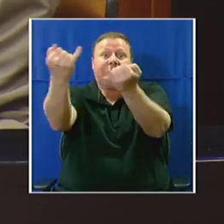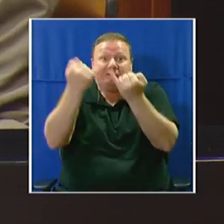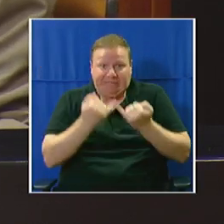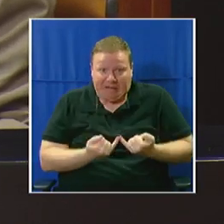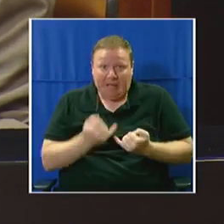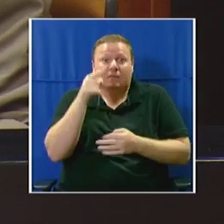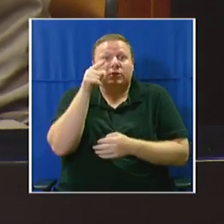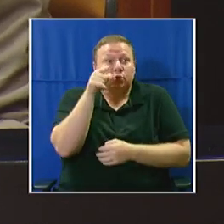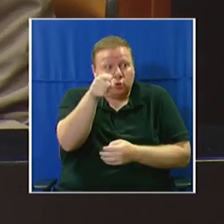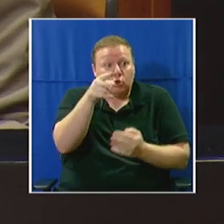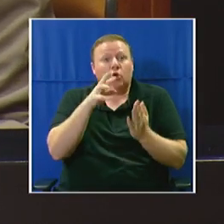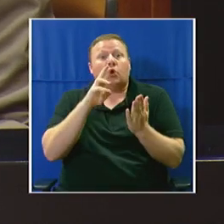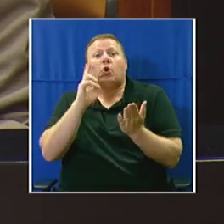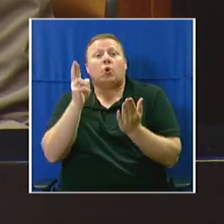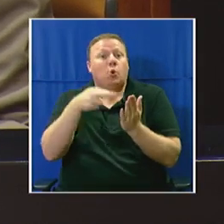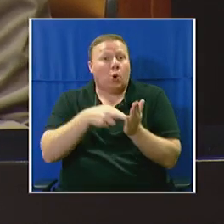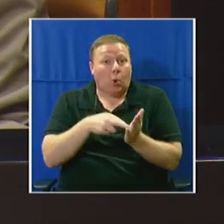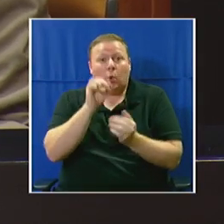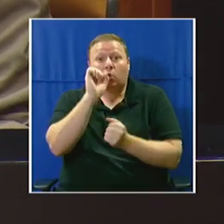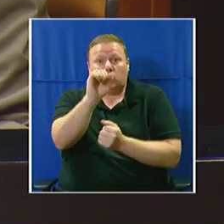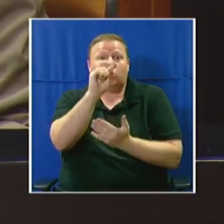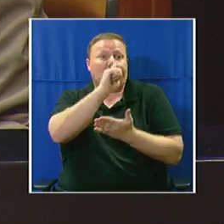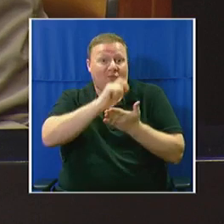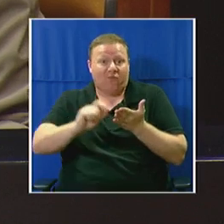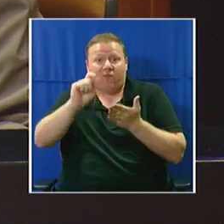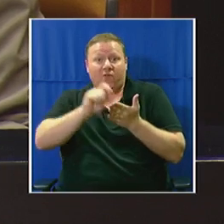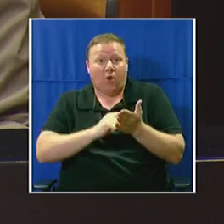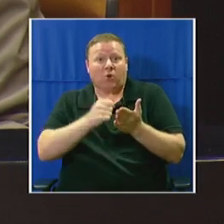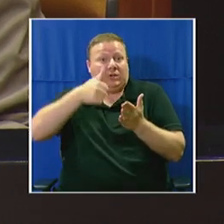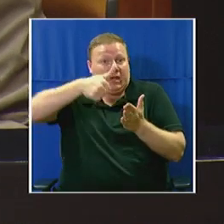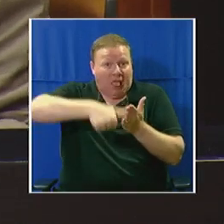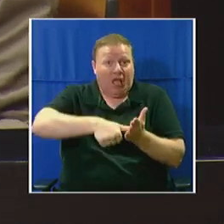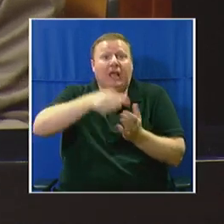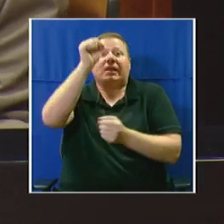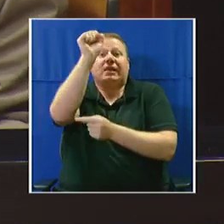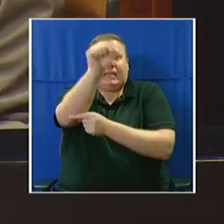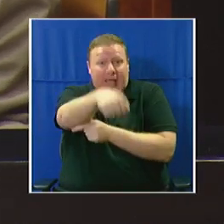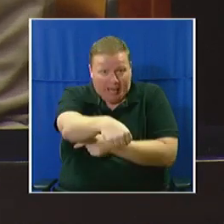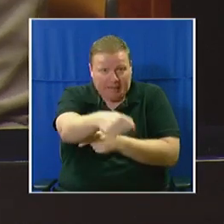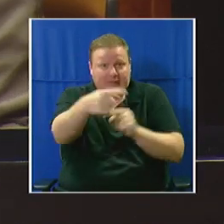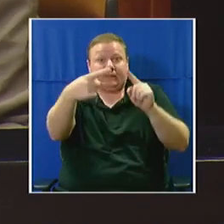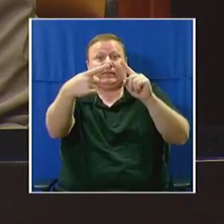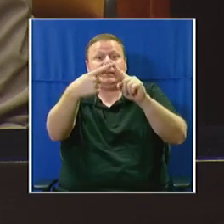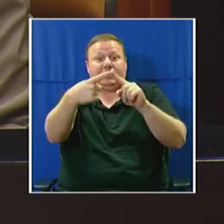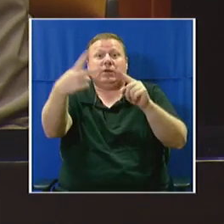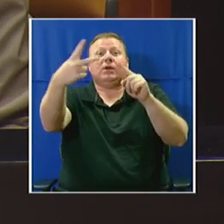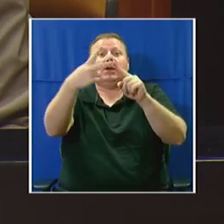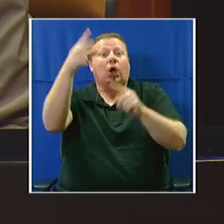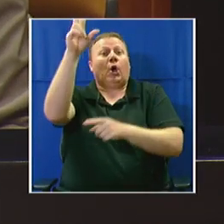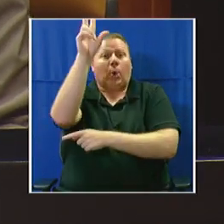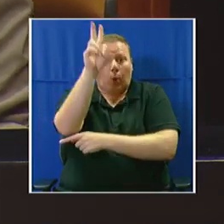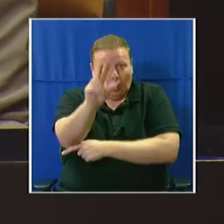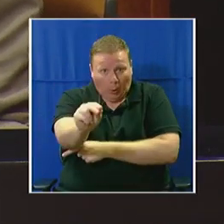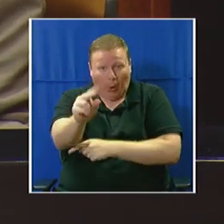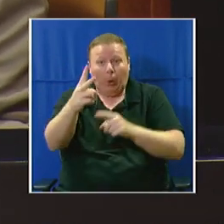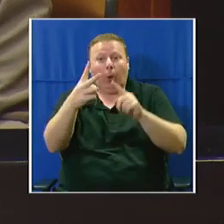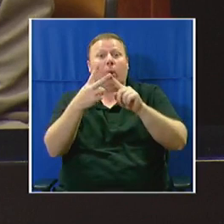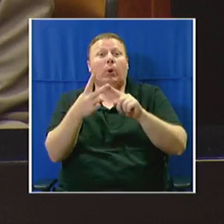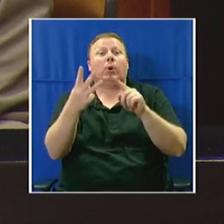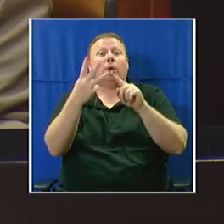how come you missed what I said to you and I wasn't Whispering it under any circumstance I